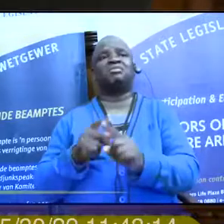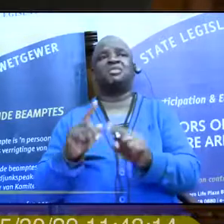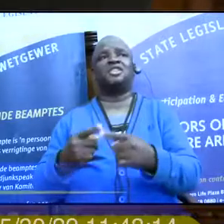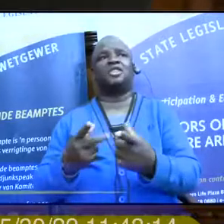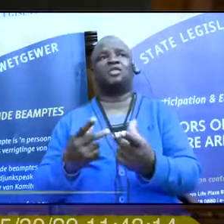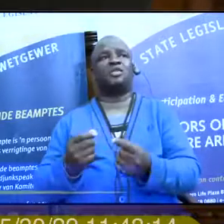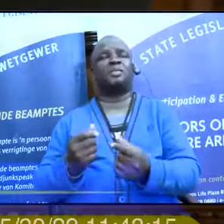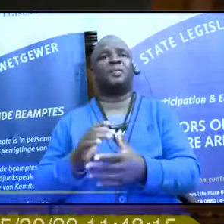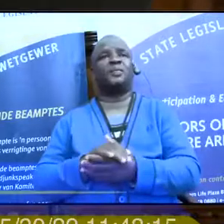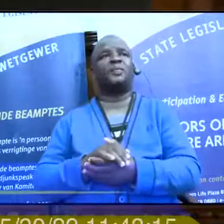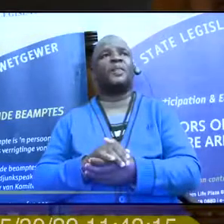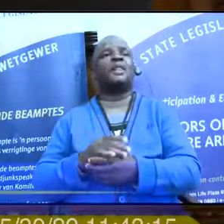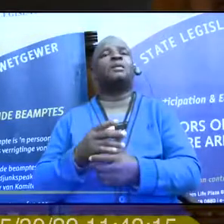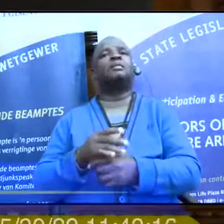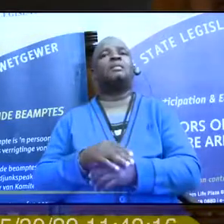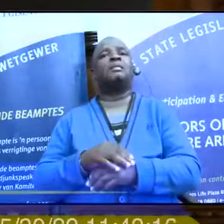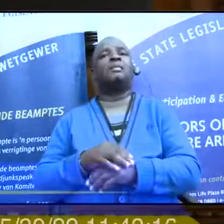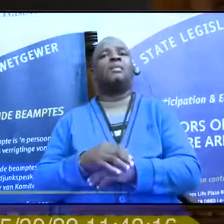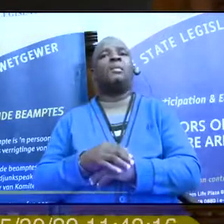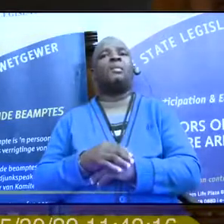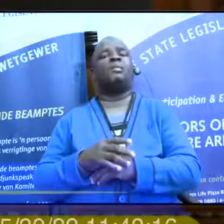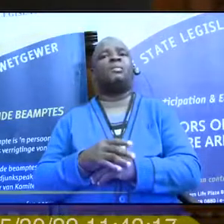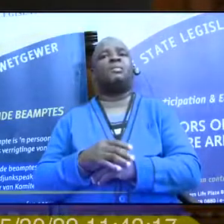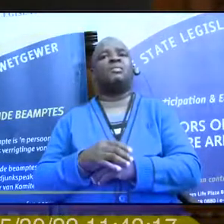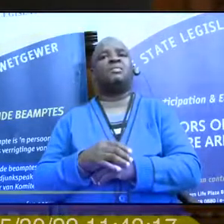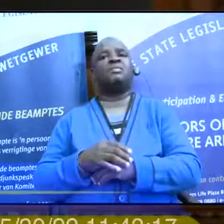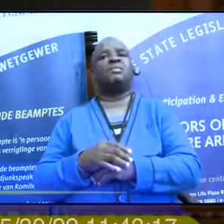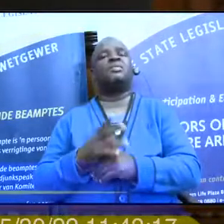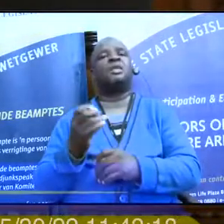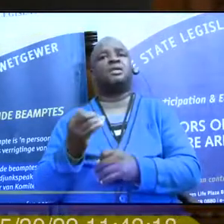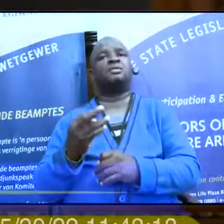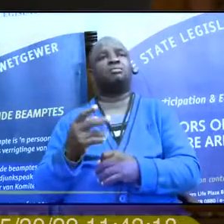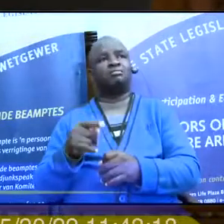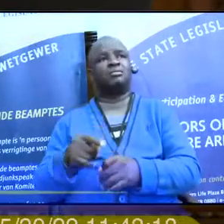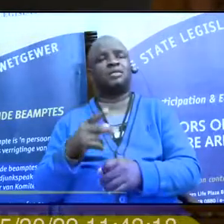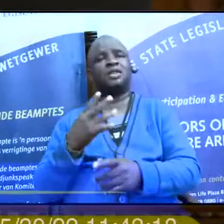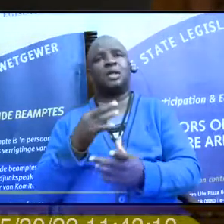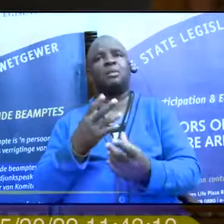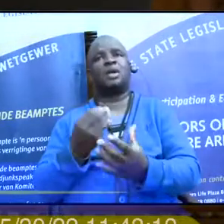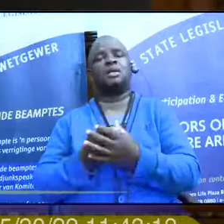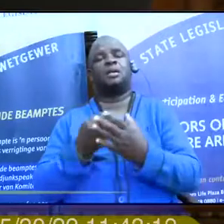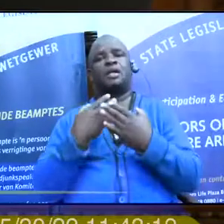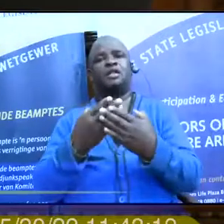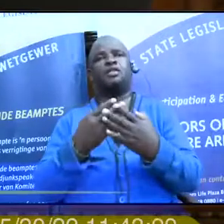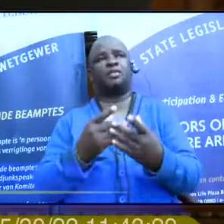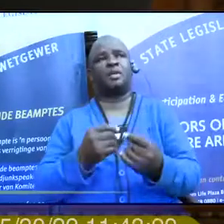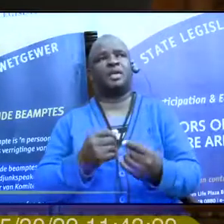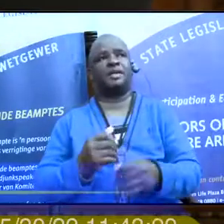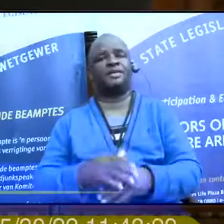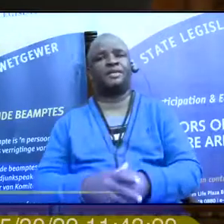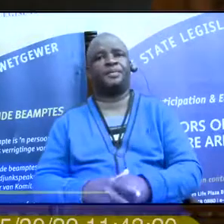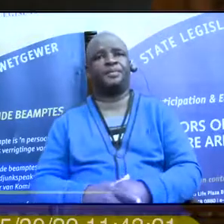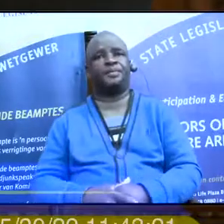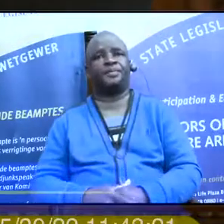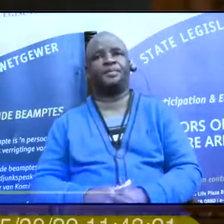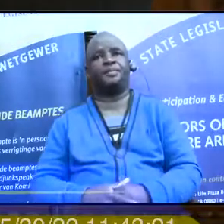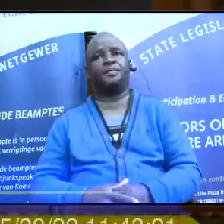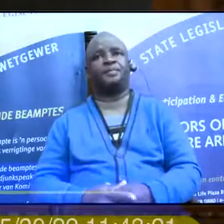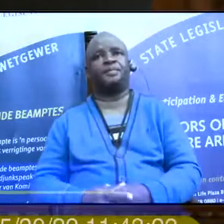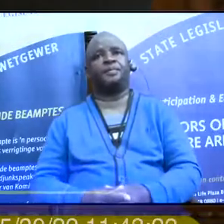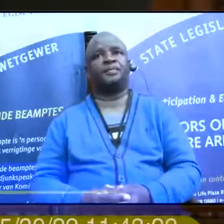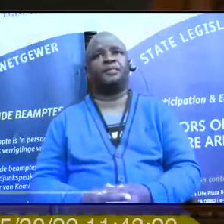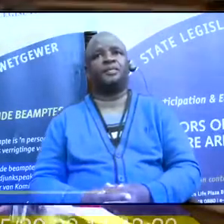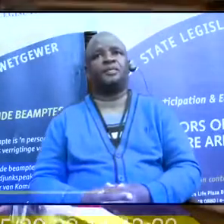happens we are unable to do that succinctly so with that said kia libour i thank you very very much